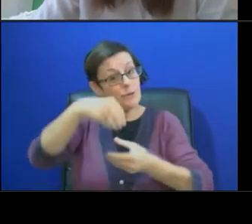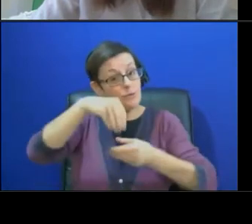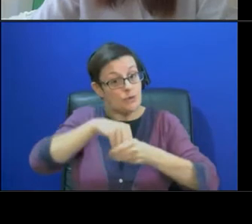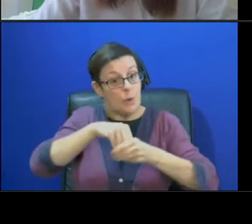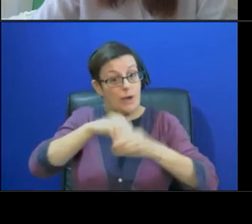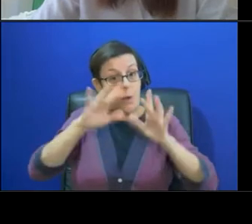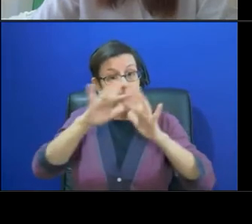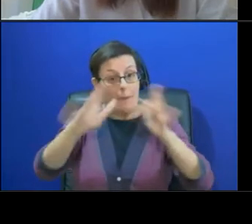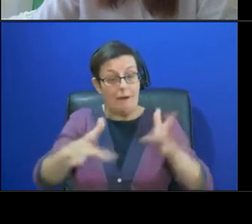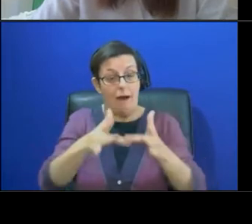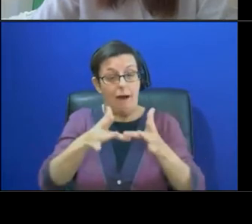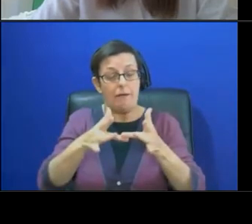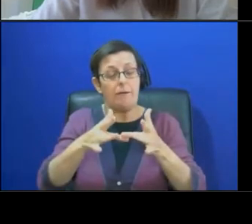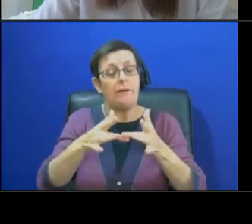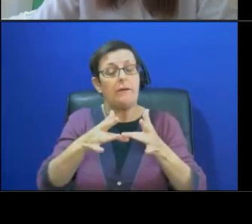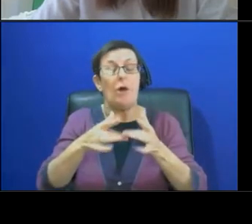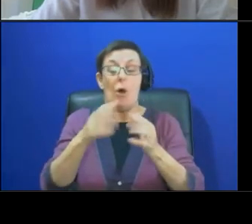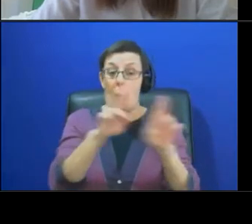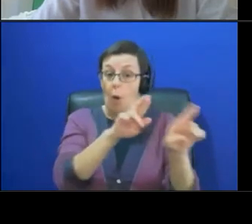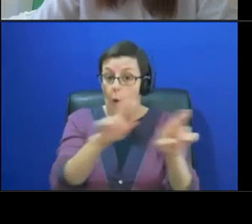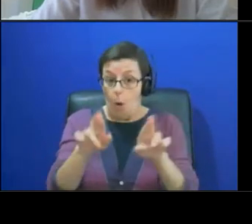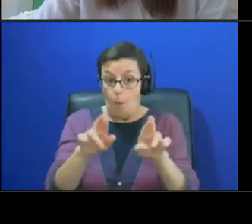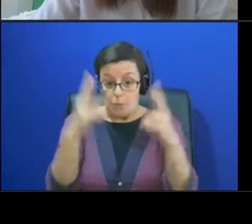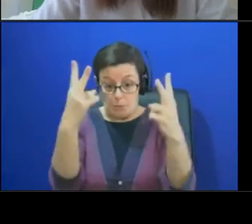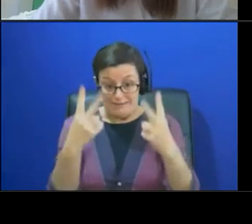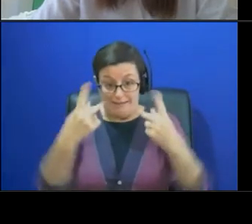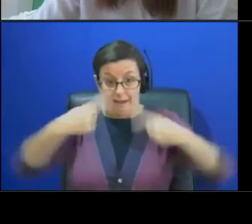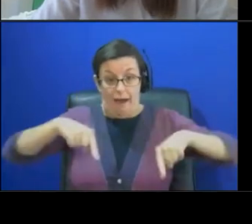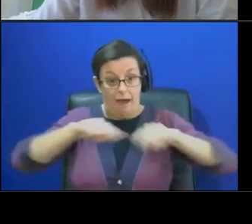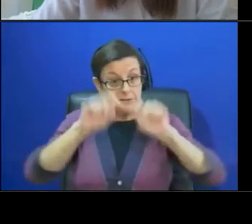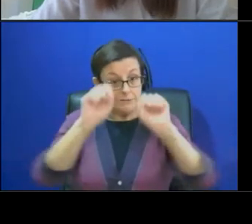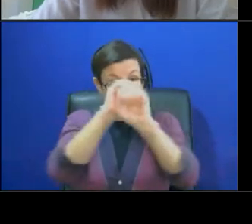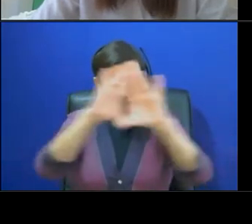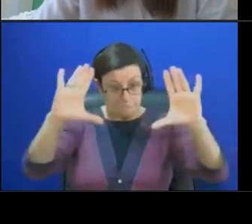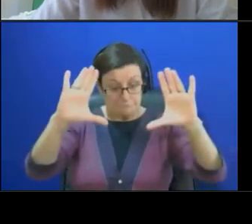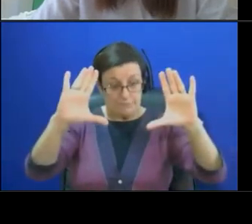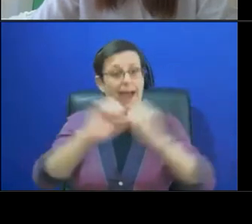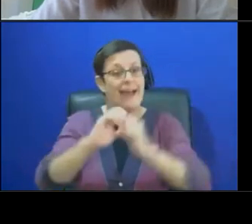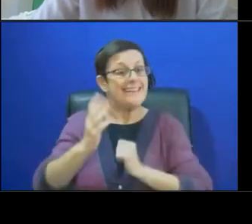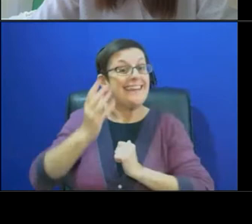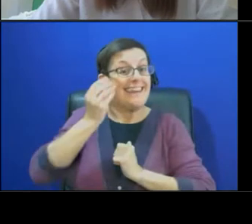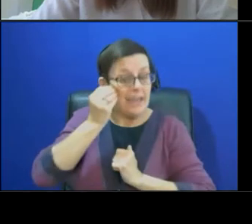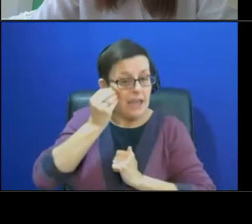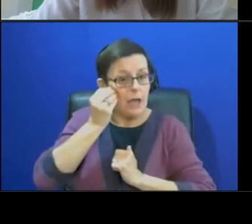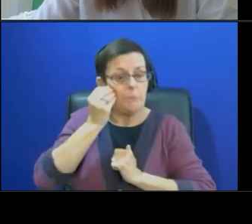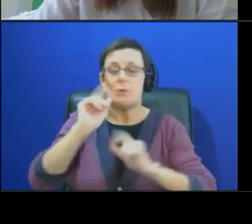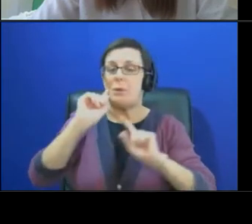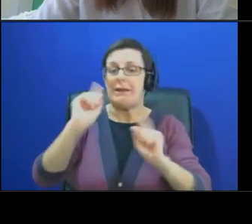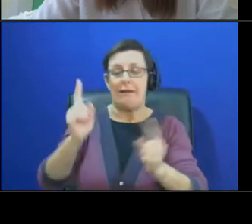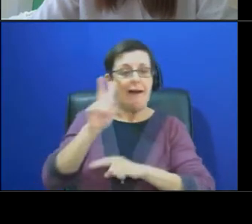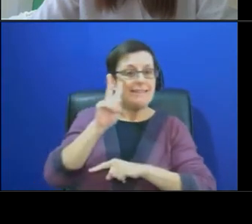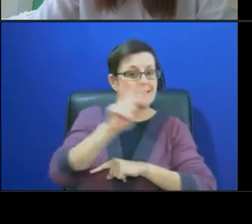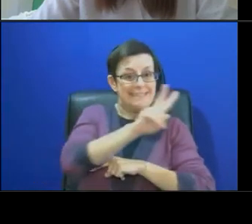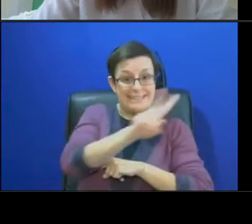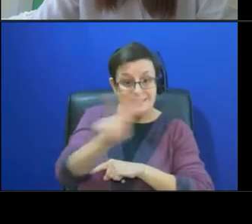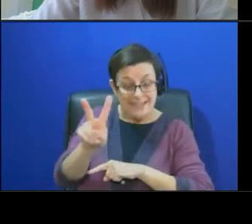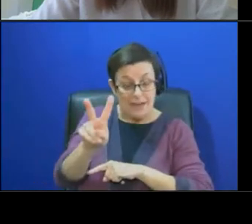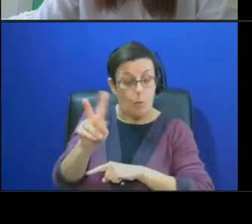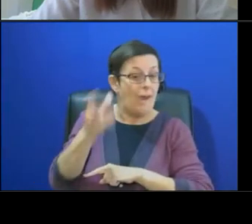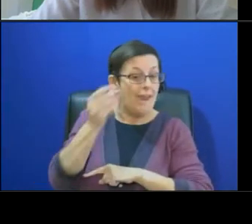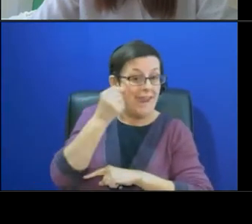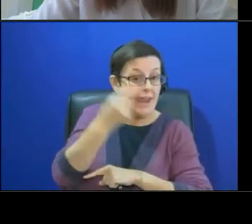you. You should be able to see us and you should be also able to hear us, but we can't see you or hear you. If you experience